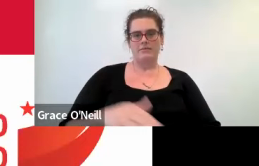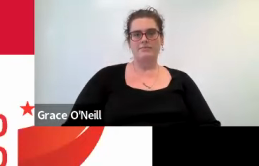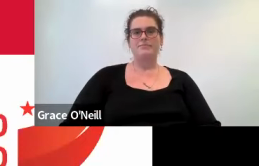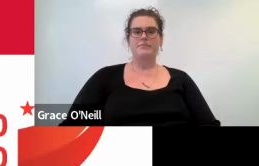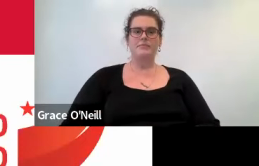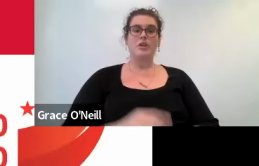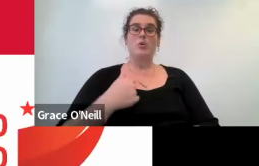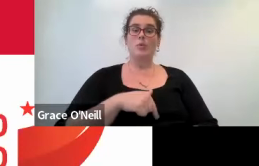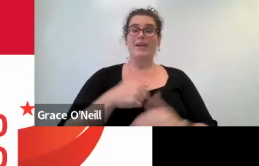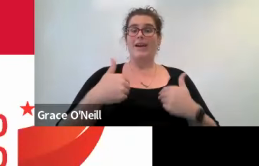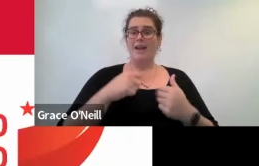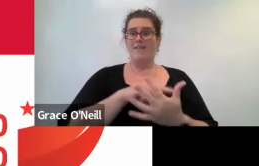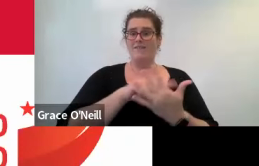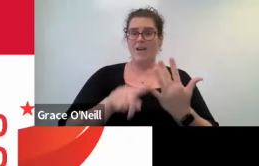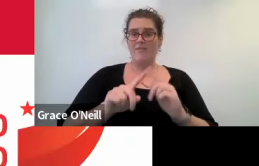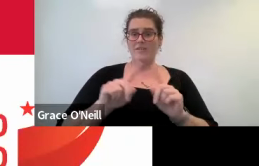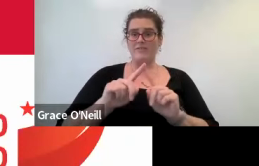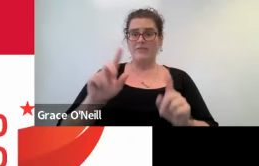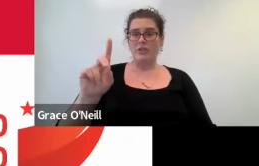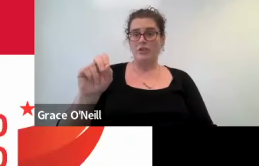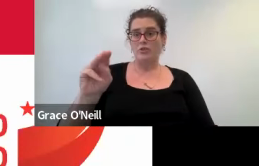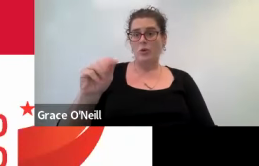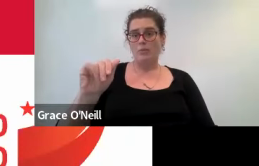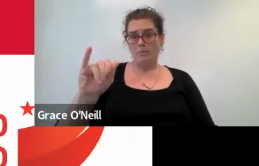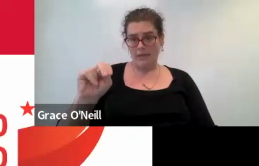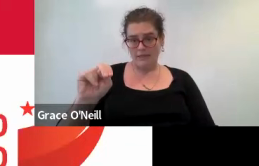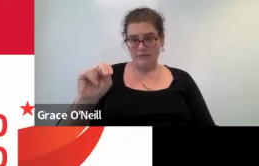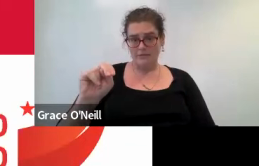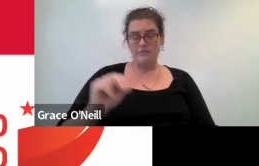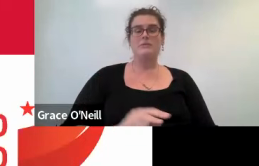5 domains, and the domains were,